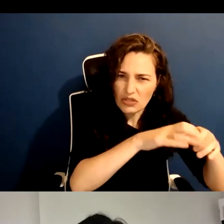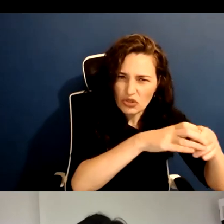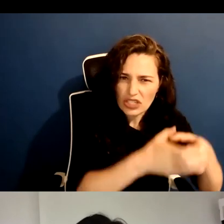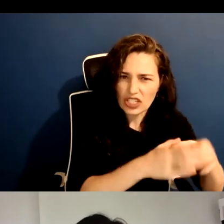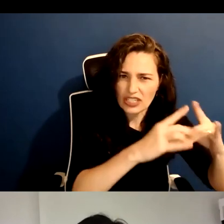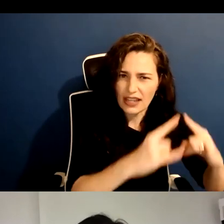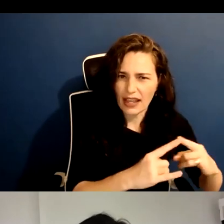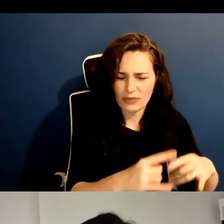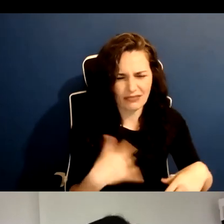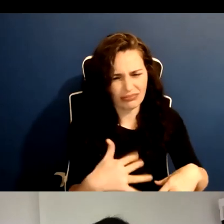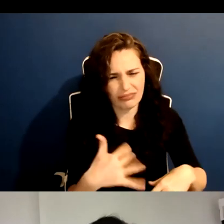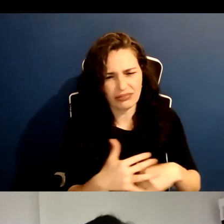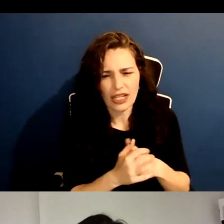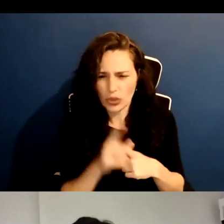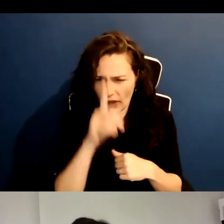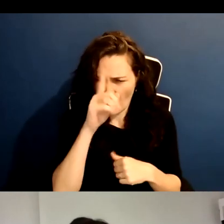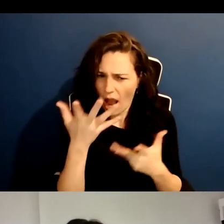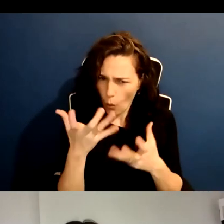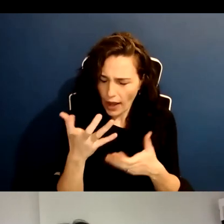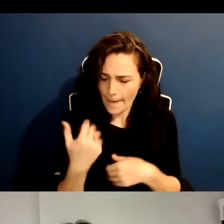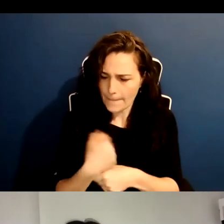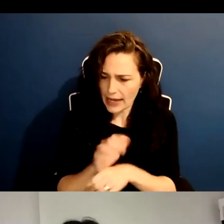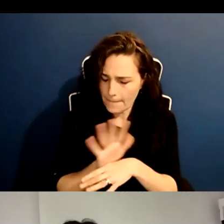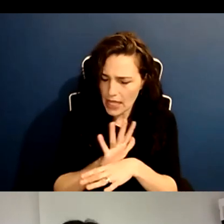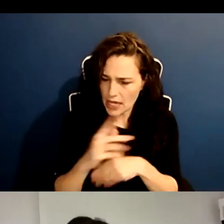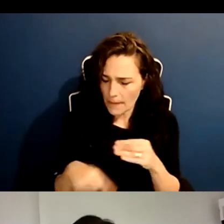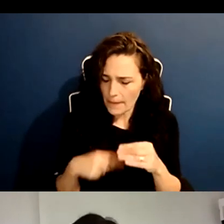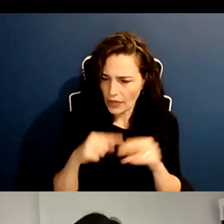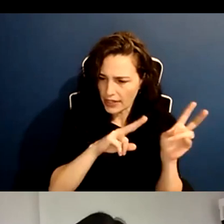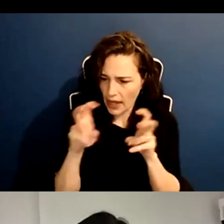looking for a way to go back and make a film about it. Fast forward to